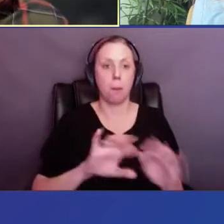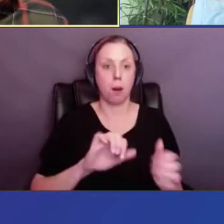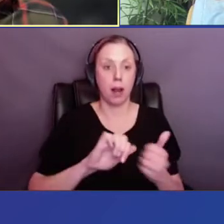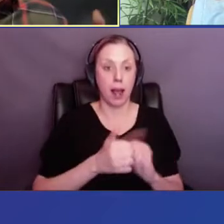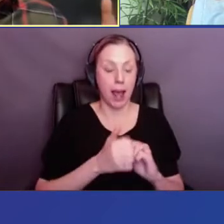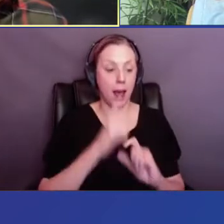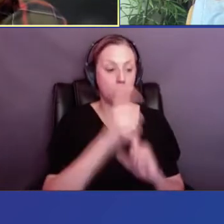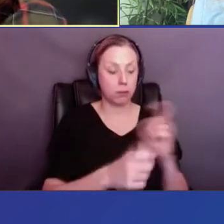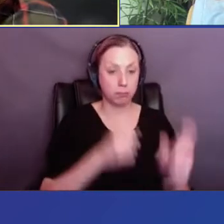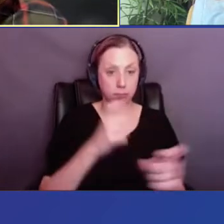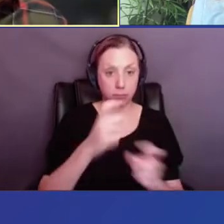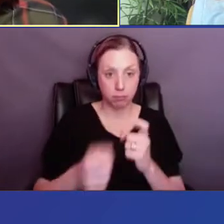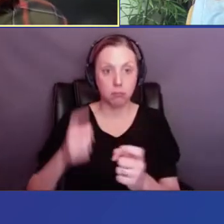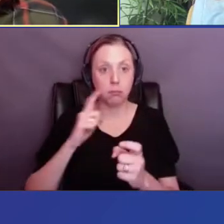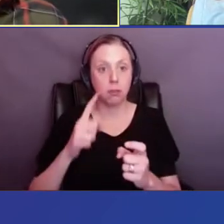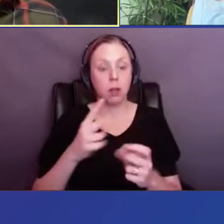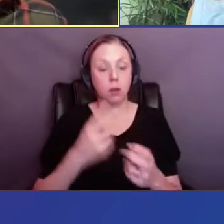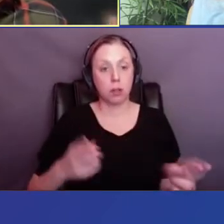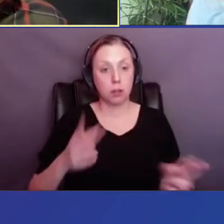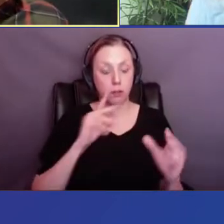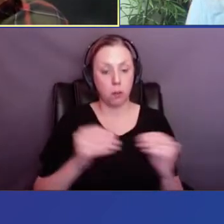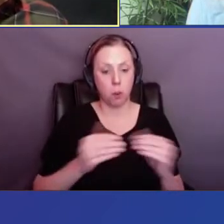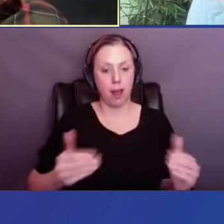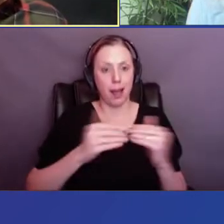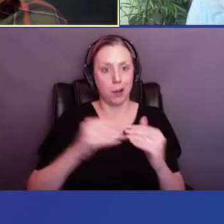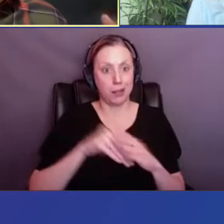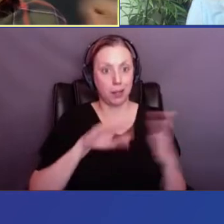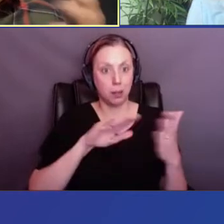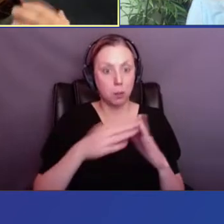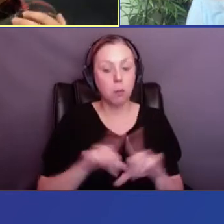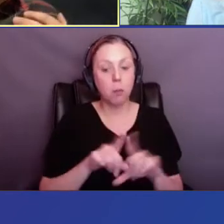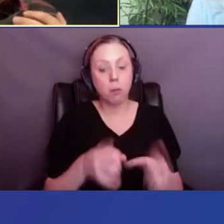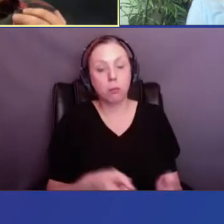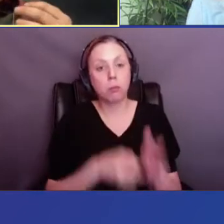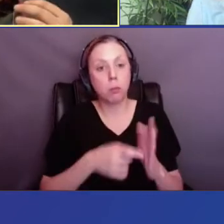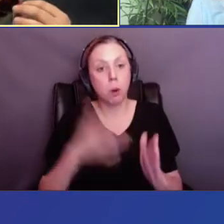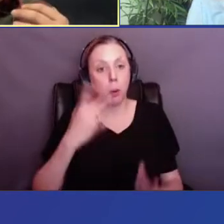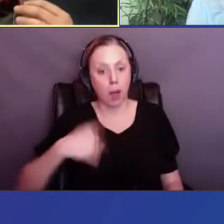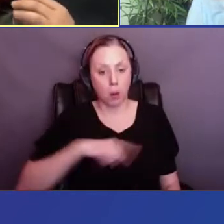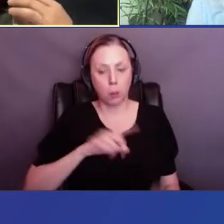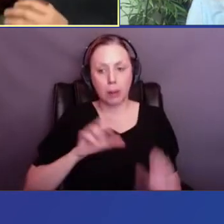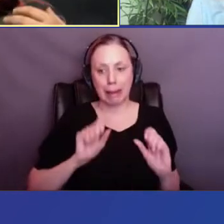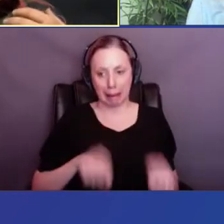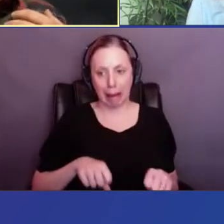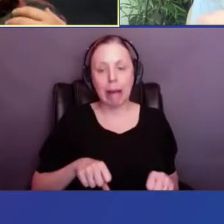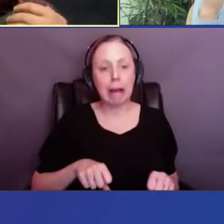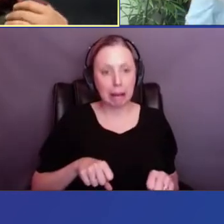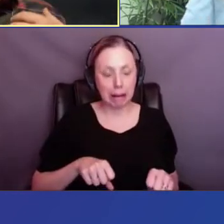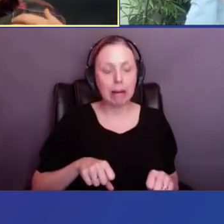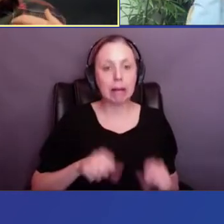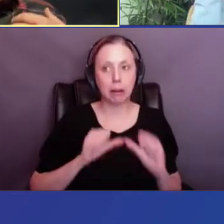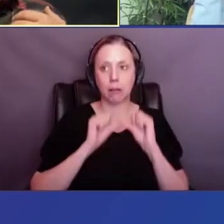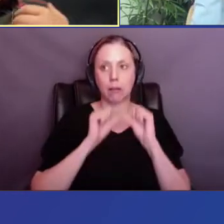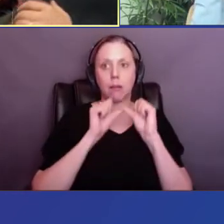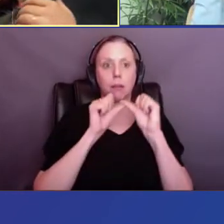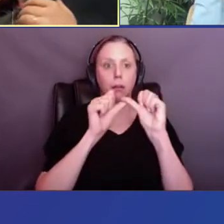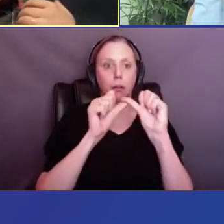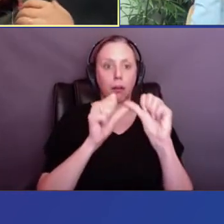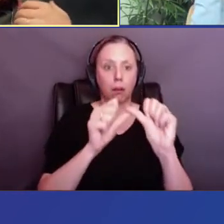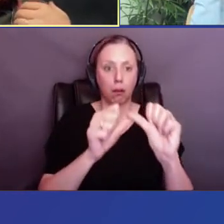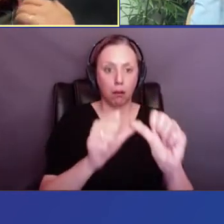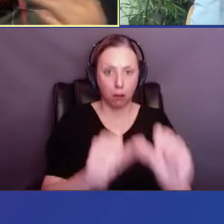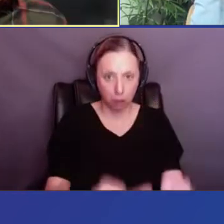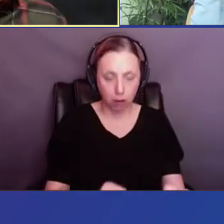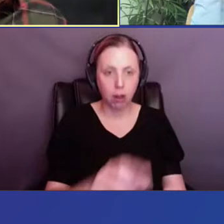equitable way to our communities, but it is also essential so that we can, sustain, stay resilient,